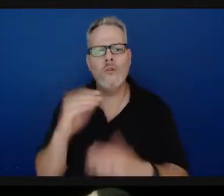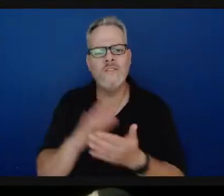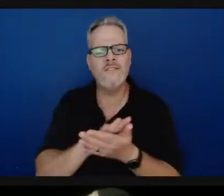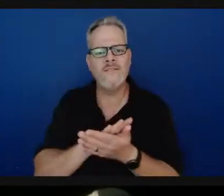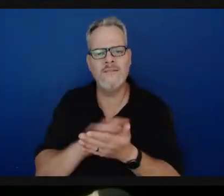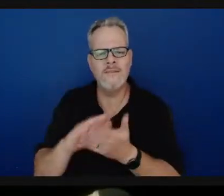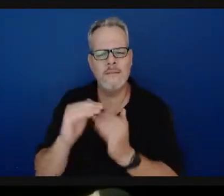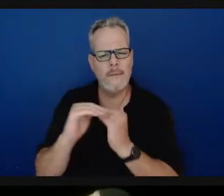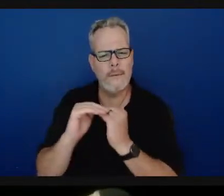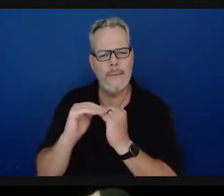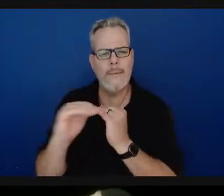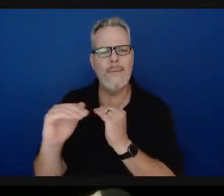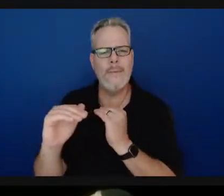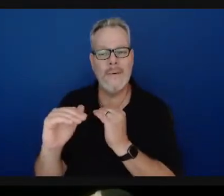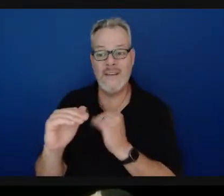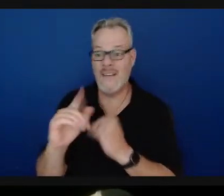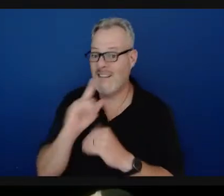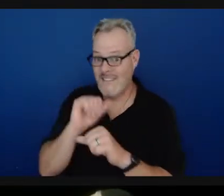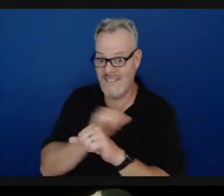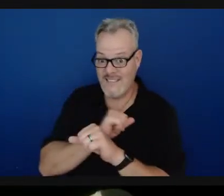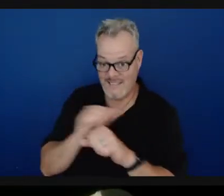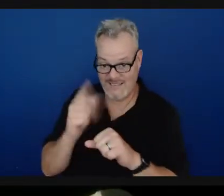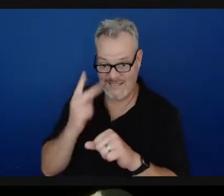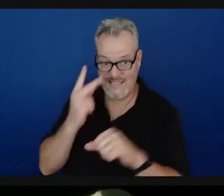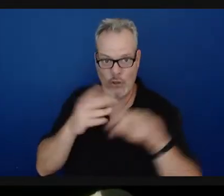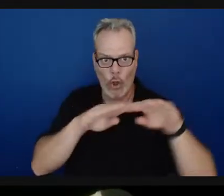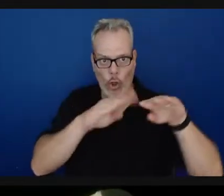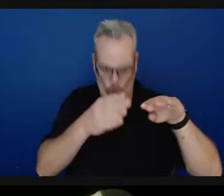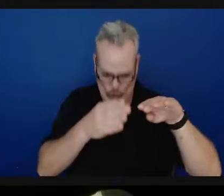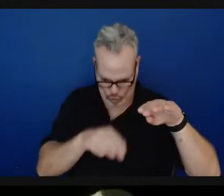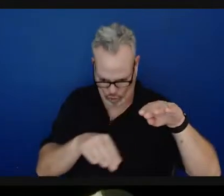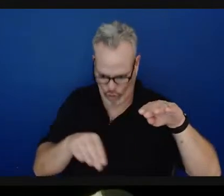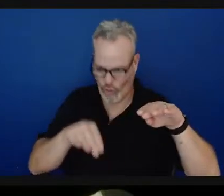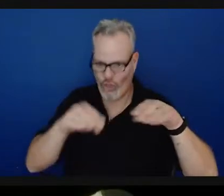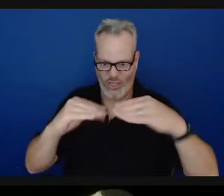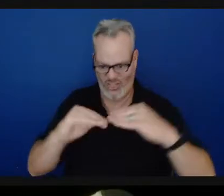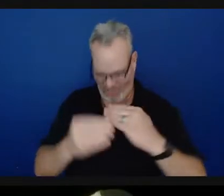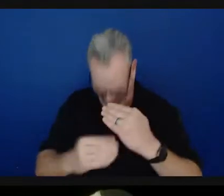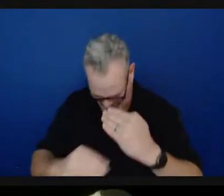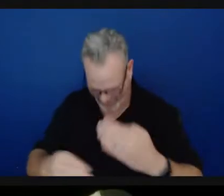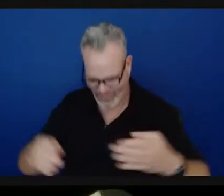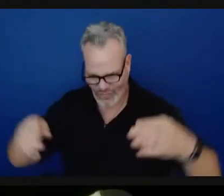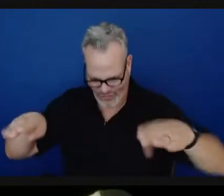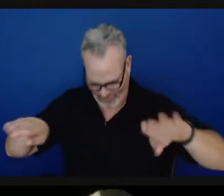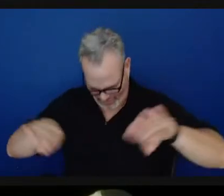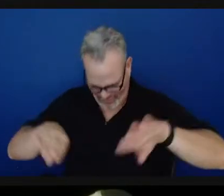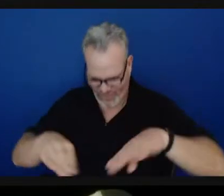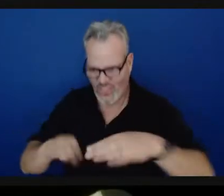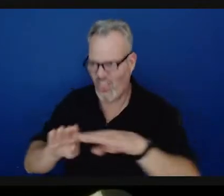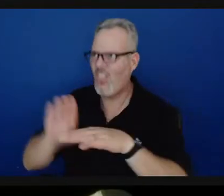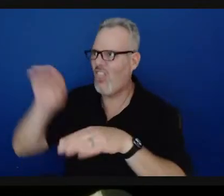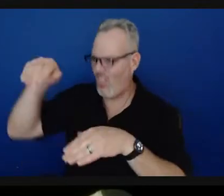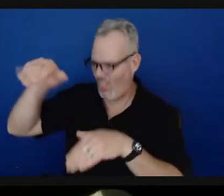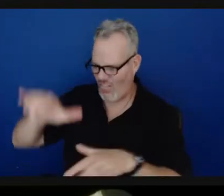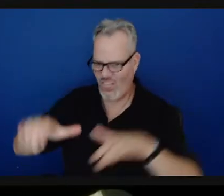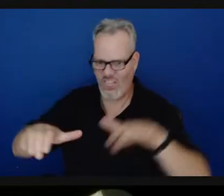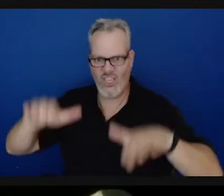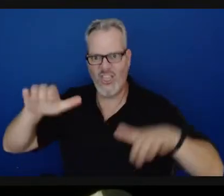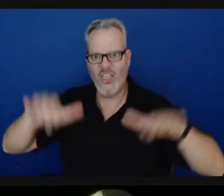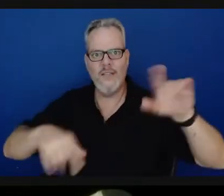still on the edge of over here to get up this remaining slope towards the cliff of the downdrop